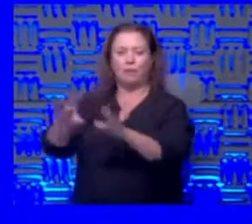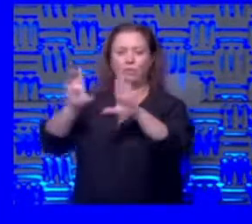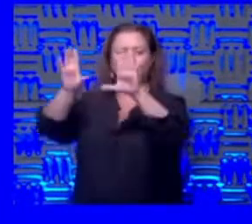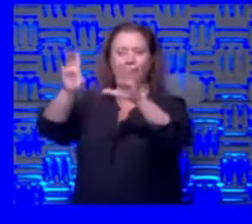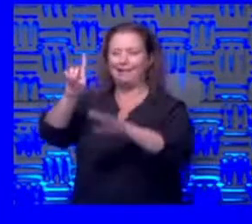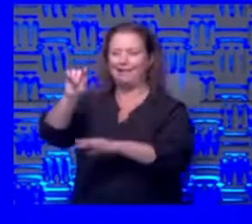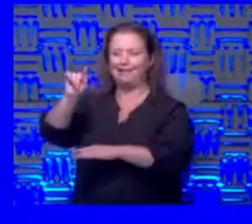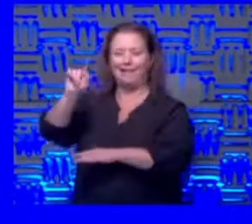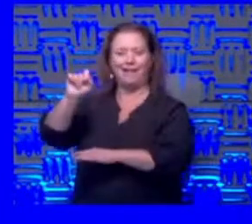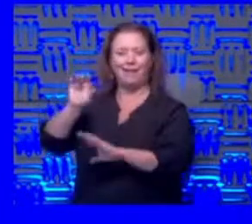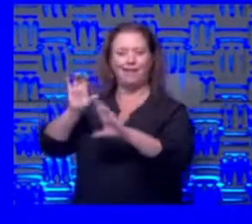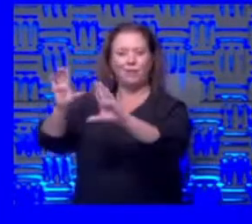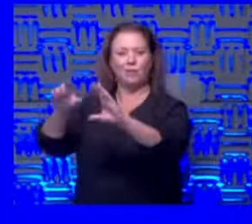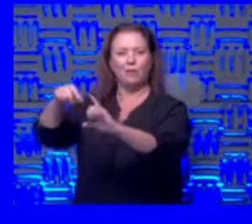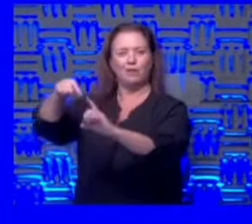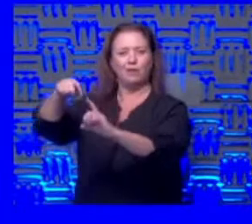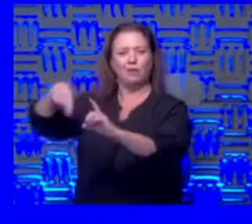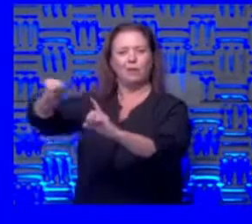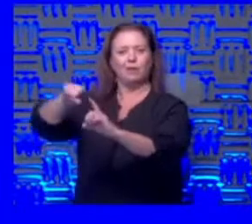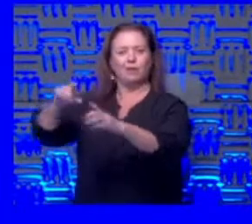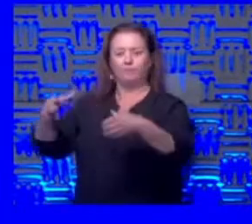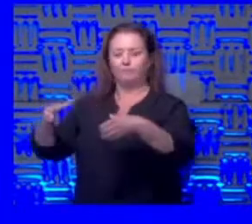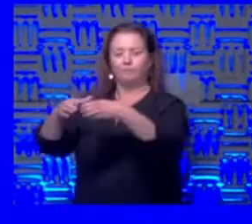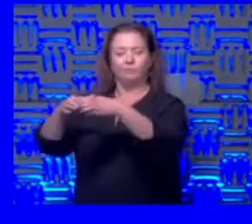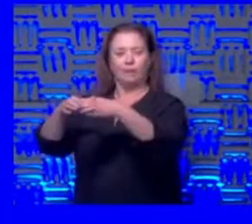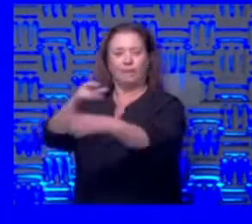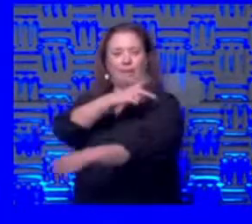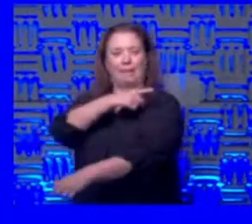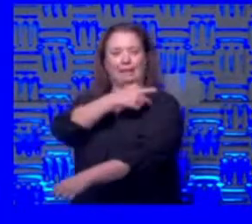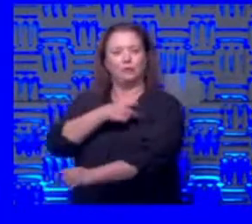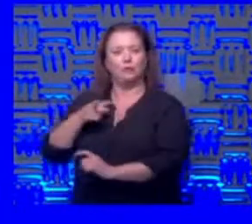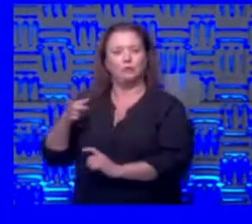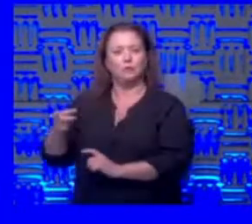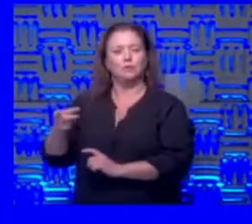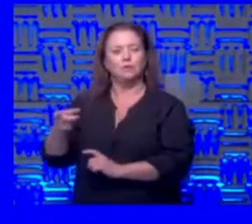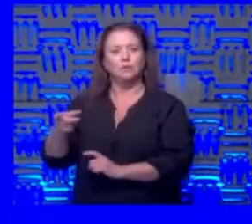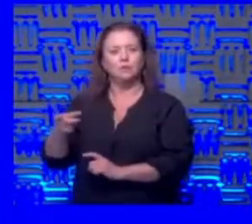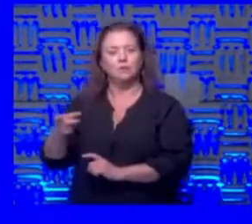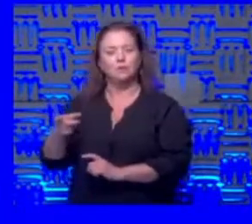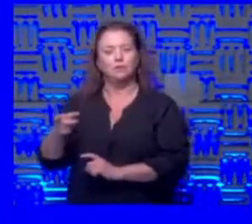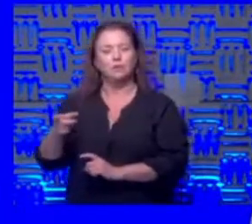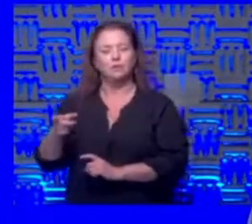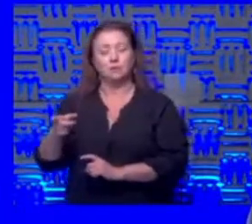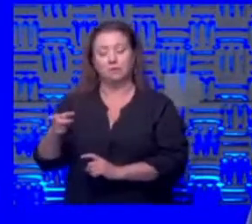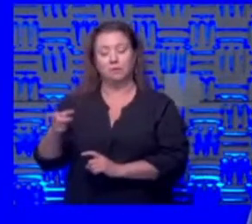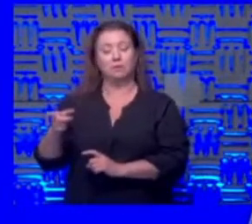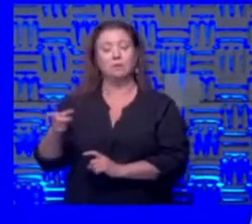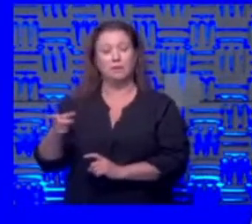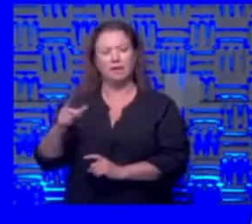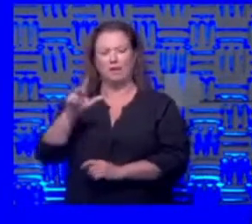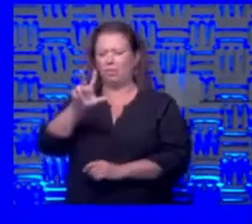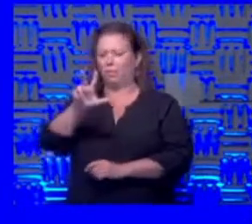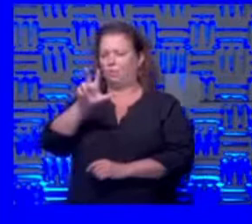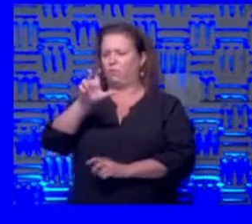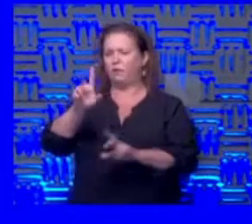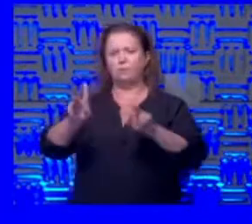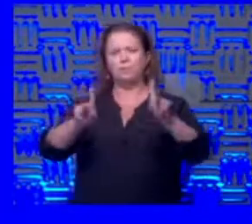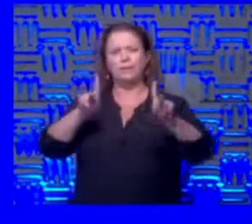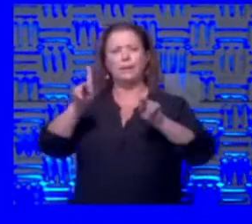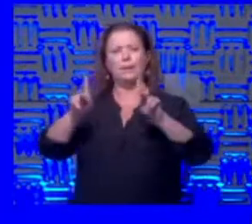data and very good cohort of these patients where they had 300